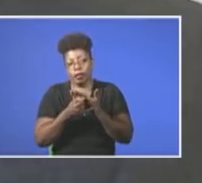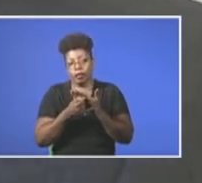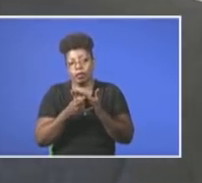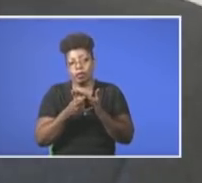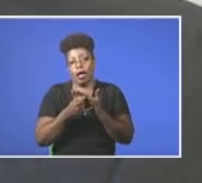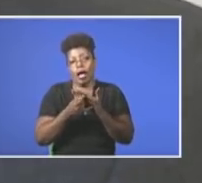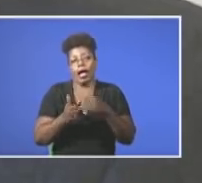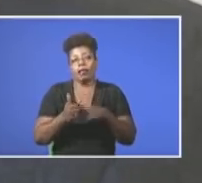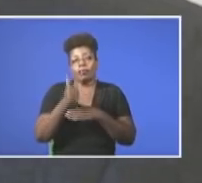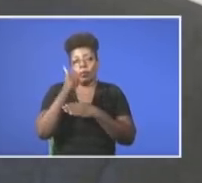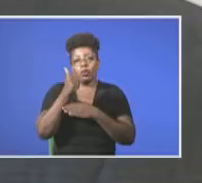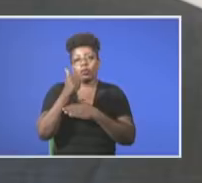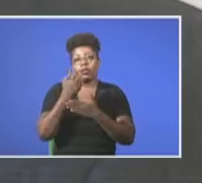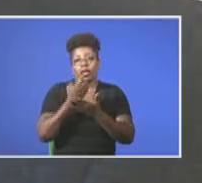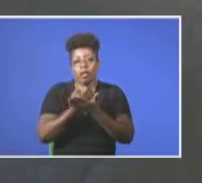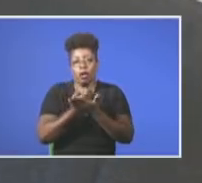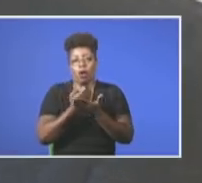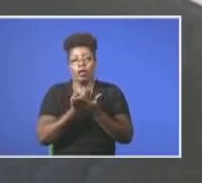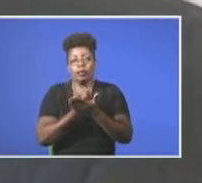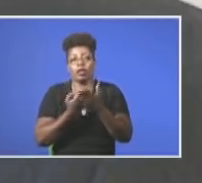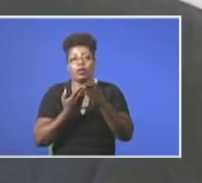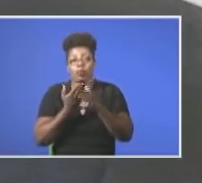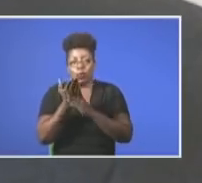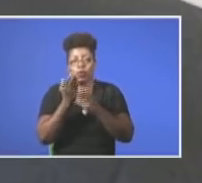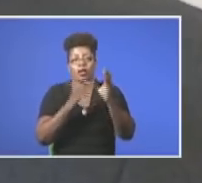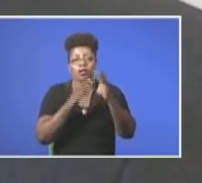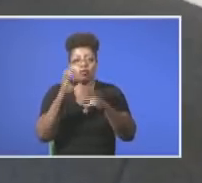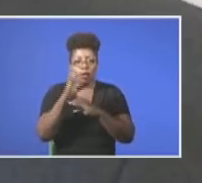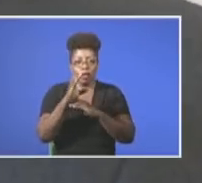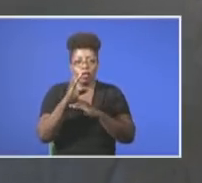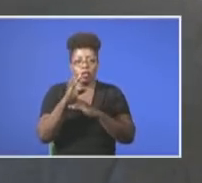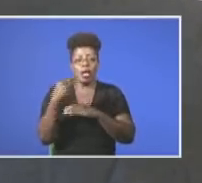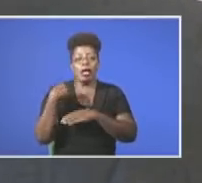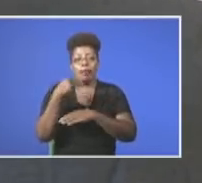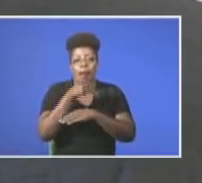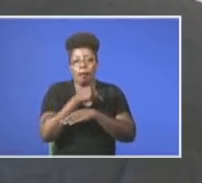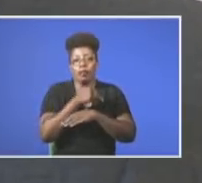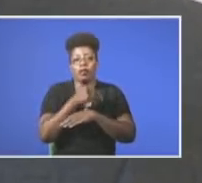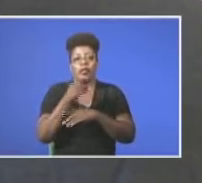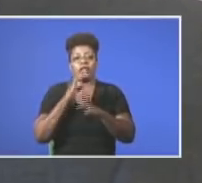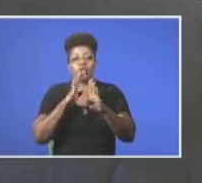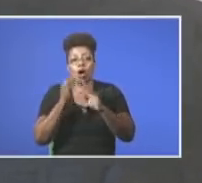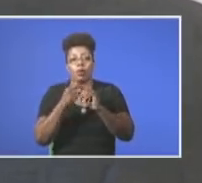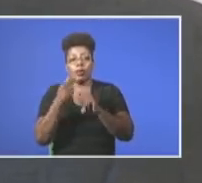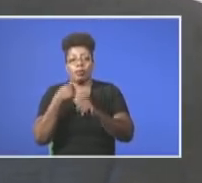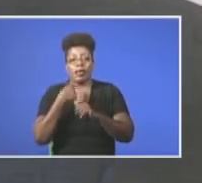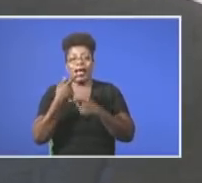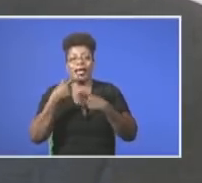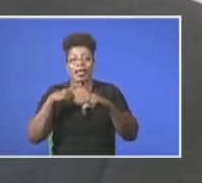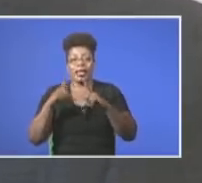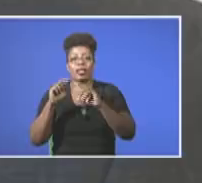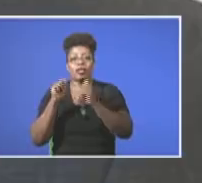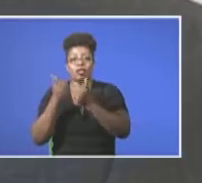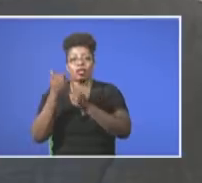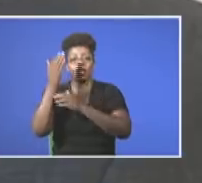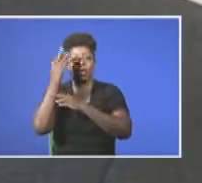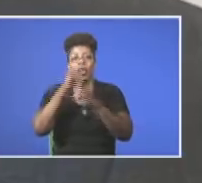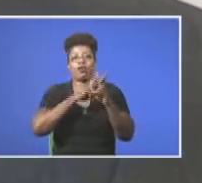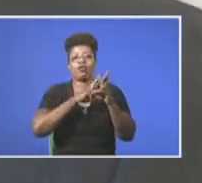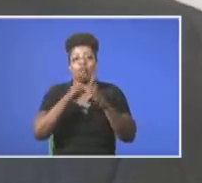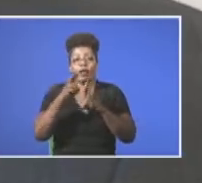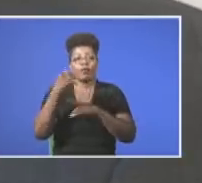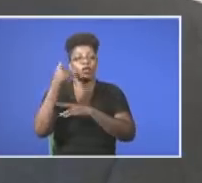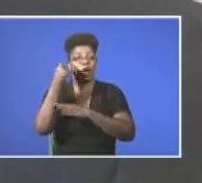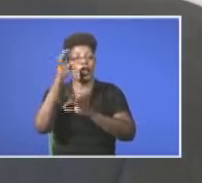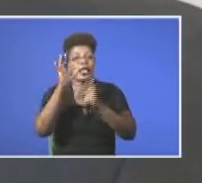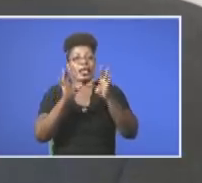as the president of the Contractors Association, the members have already reached out to me and let our association know they are ready for the call right now. If the